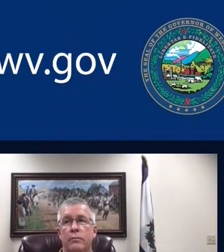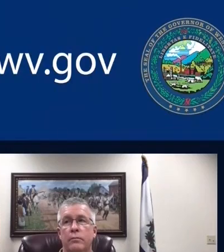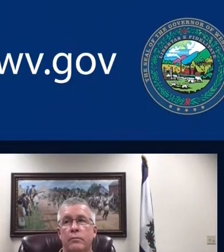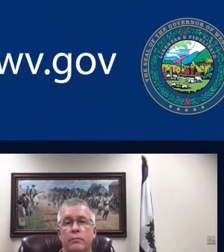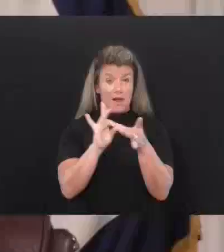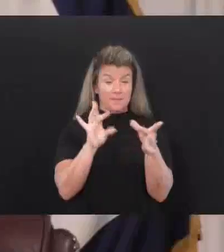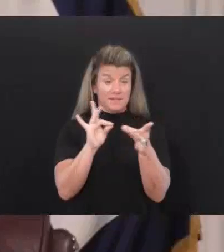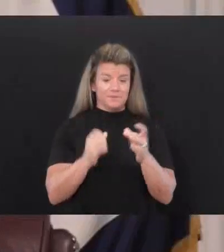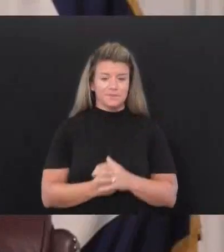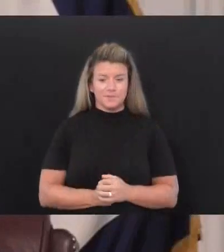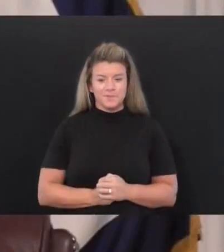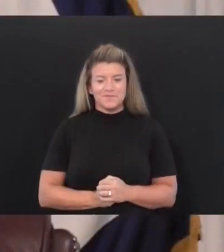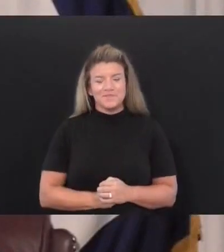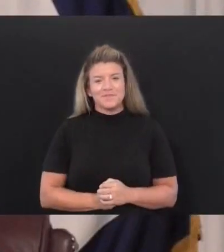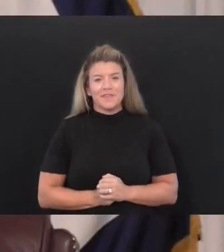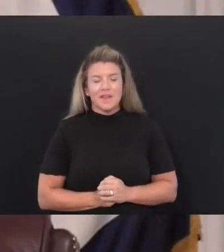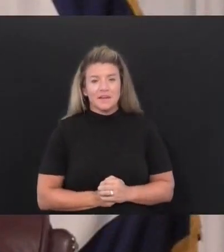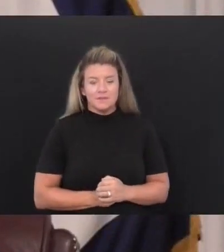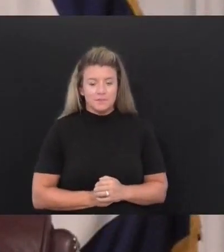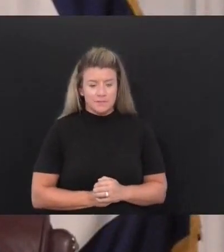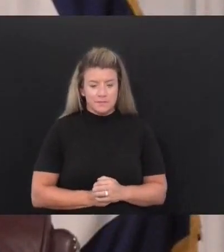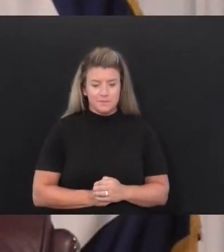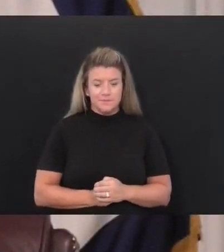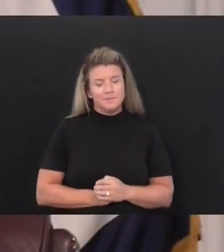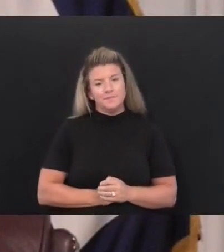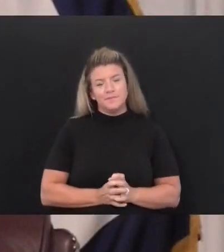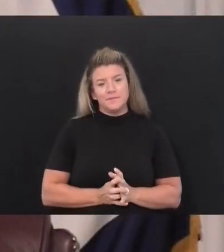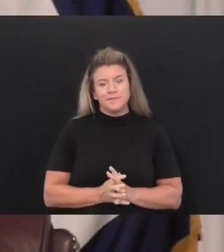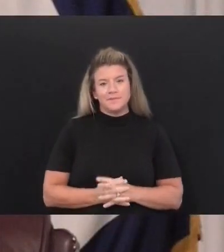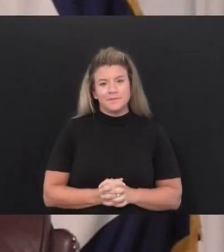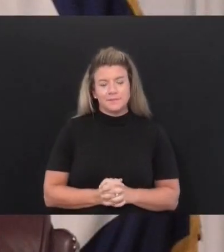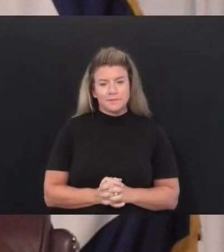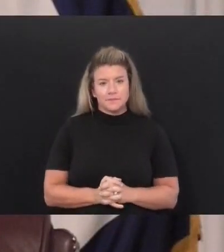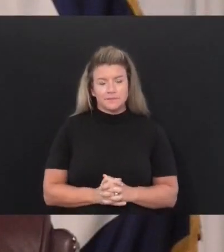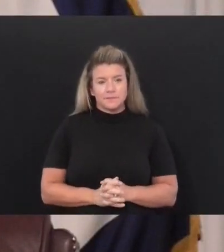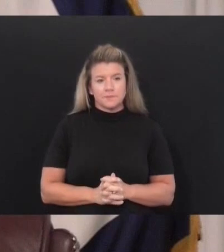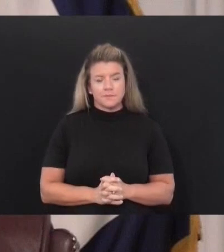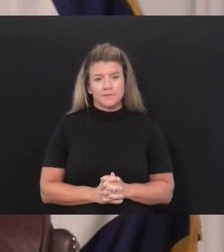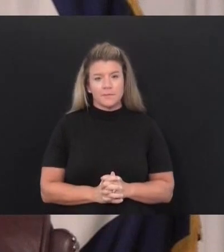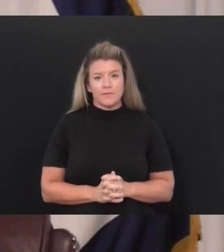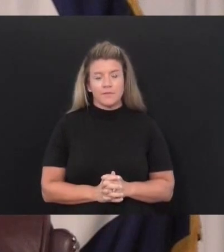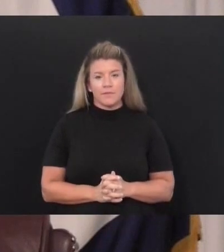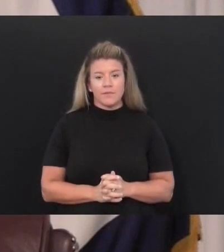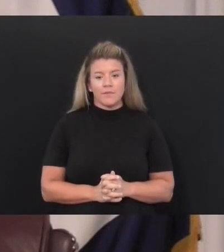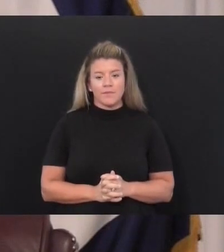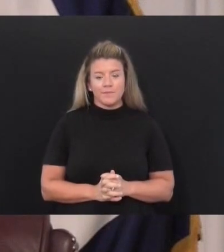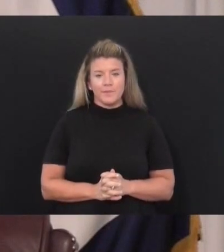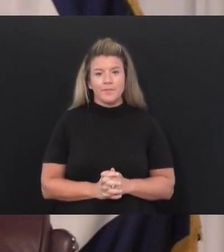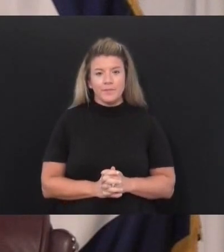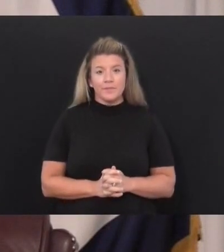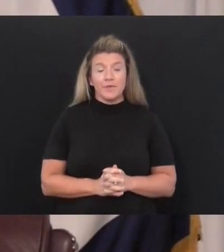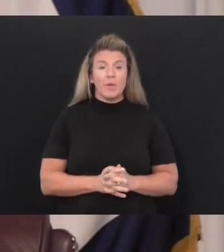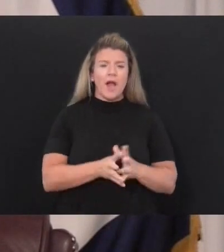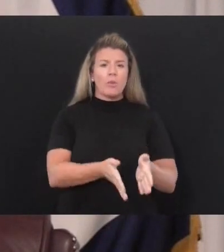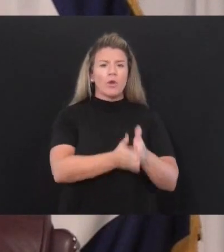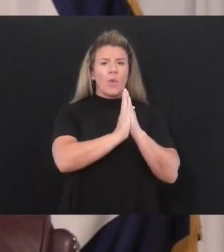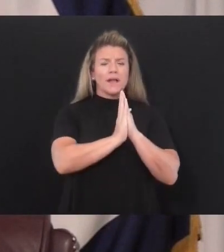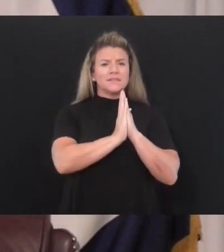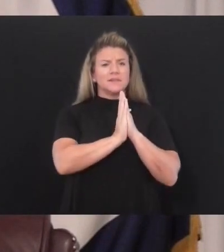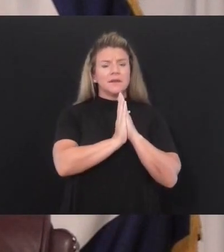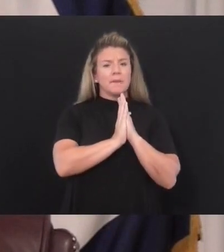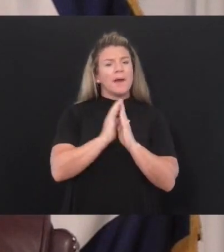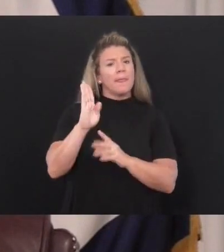loves football or loves soccer or whatever like that, and he wants to see that be a part, or maybe they love just the academics or getting their kids back in